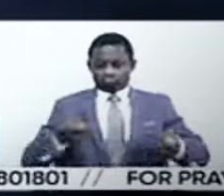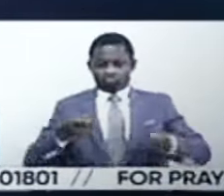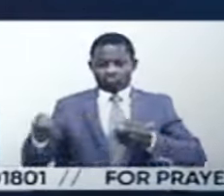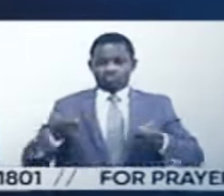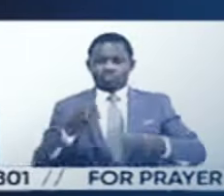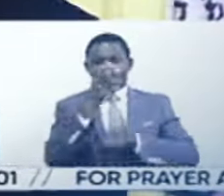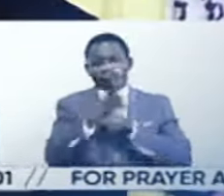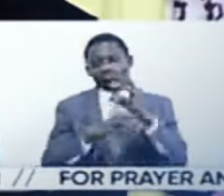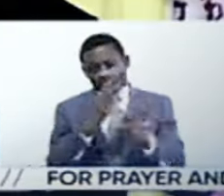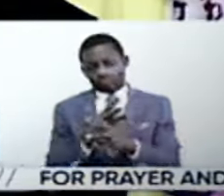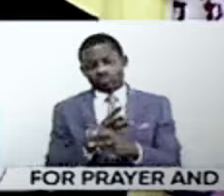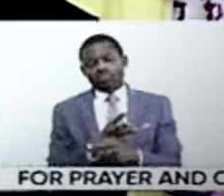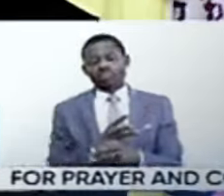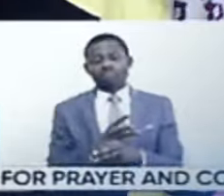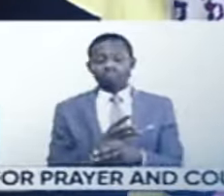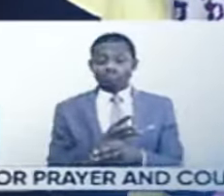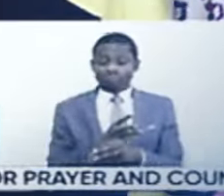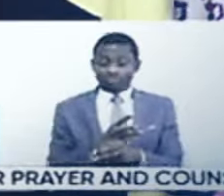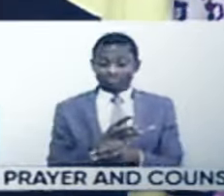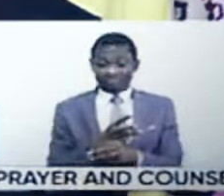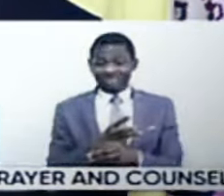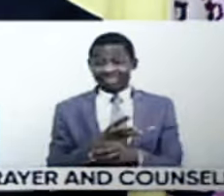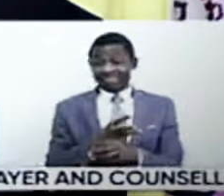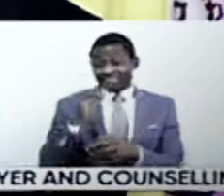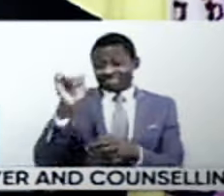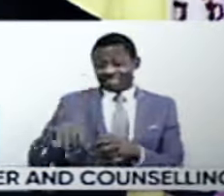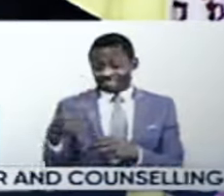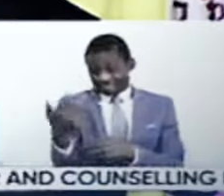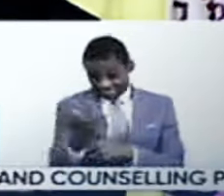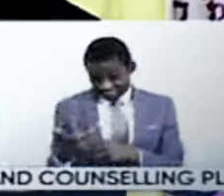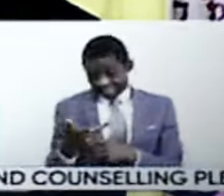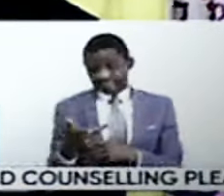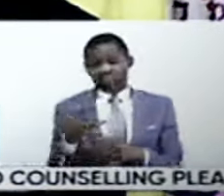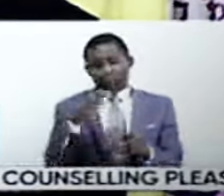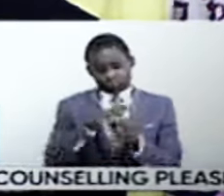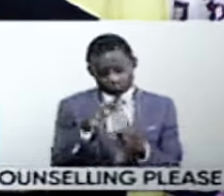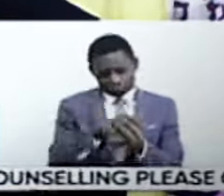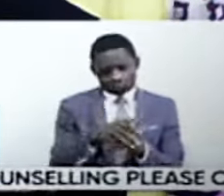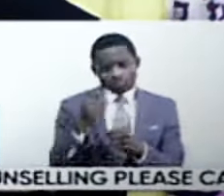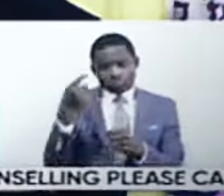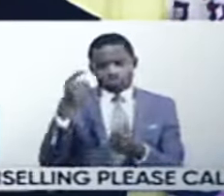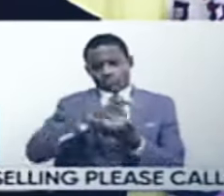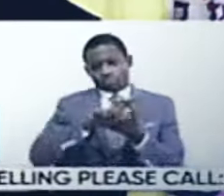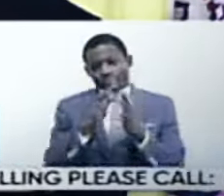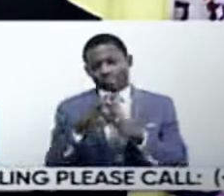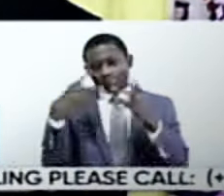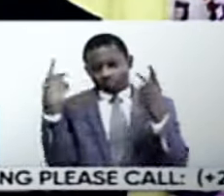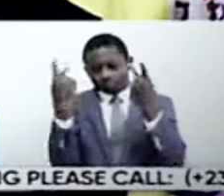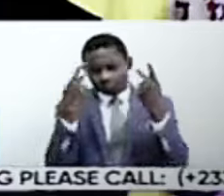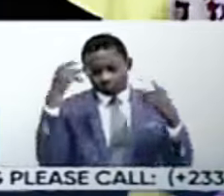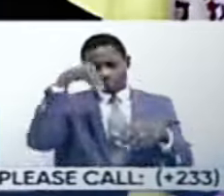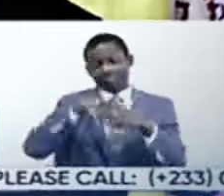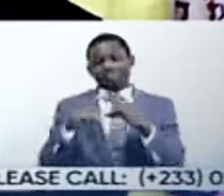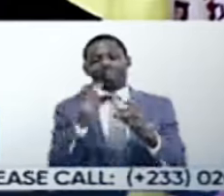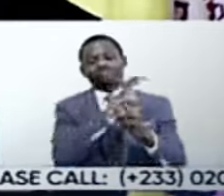Christians. It is sufficient for a victorious life in Christ Jesus.